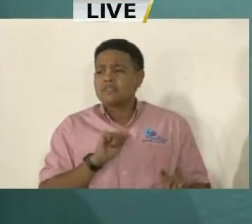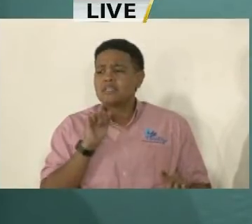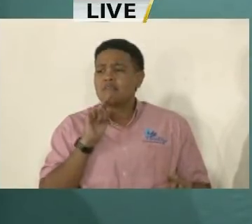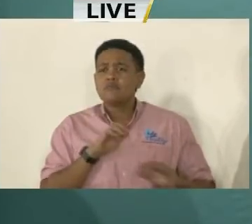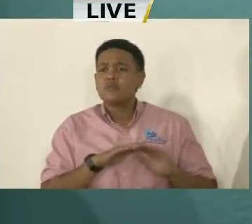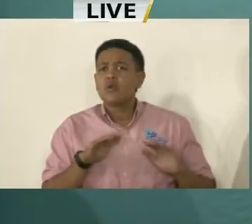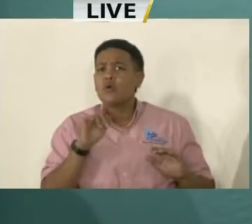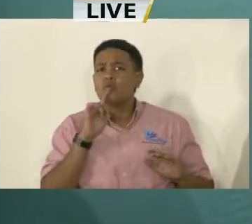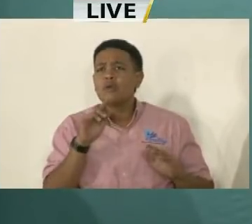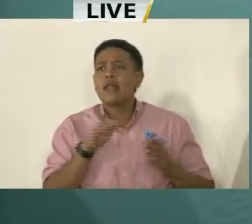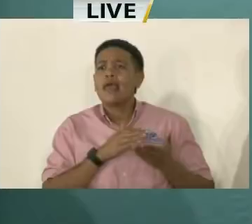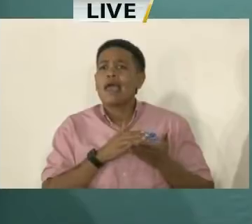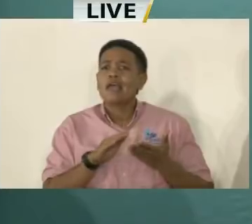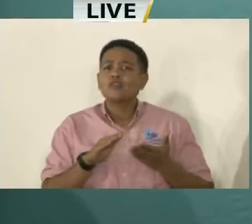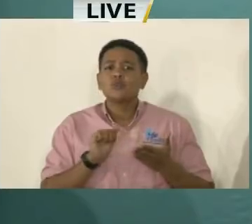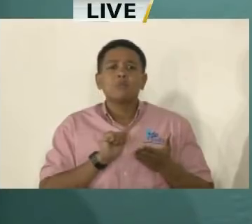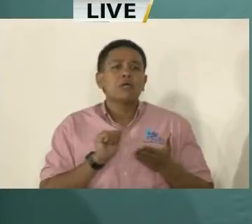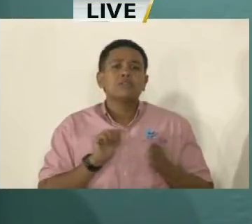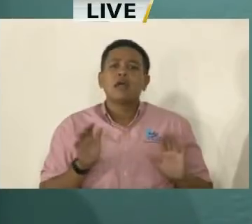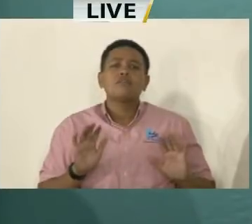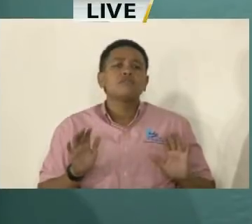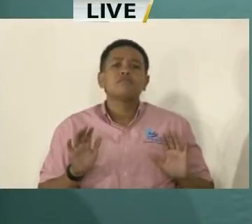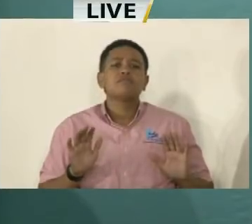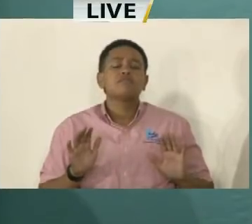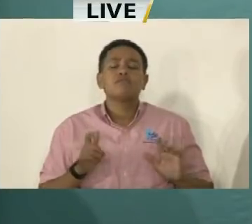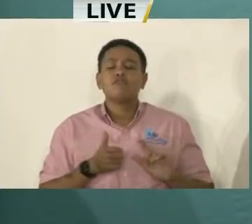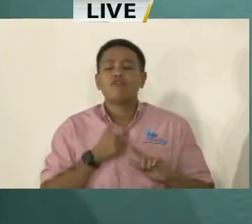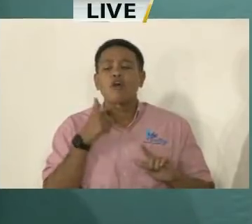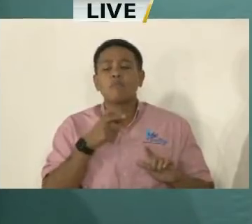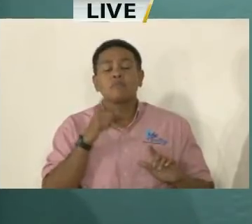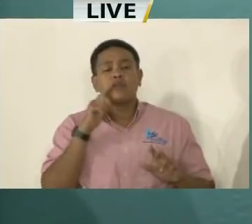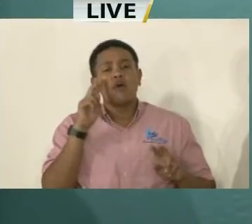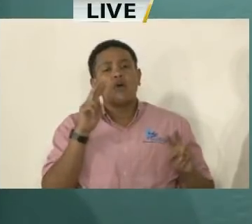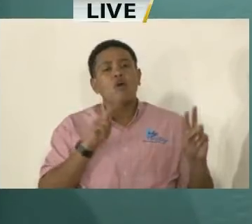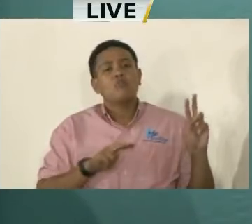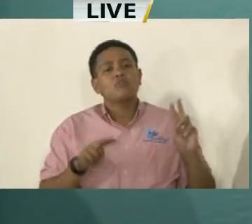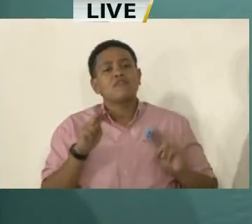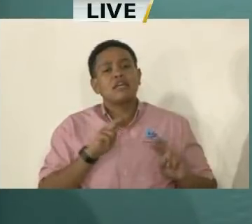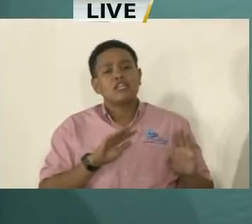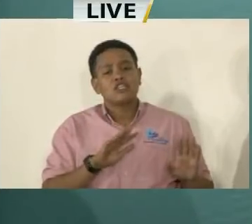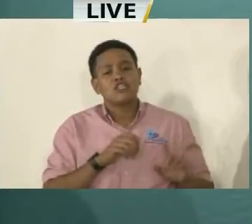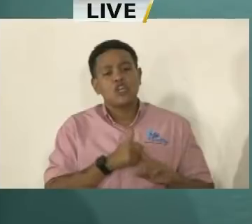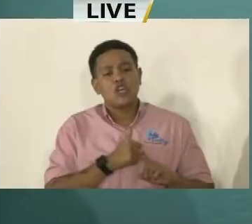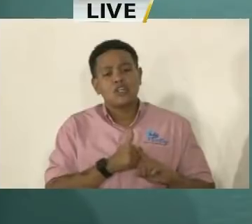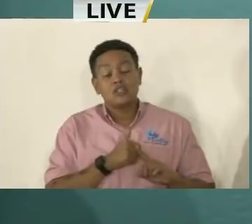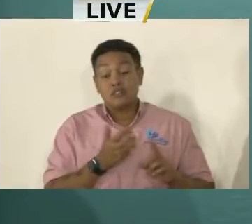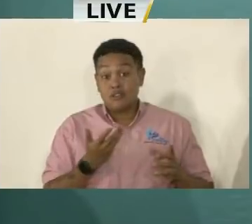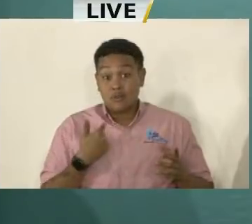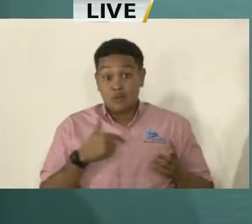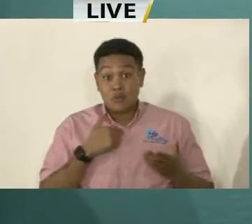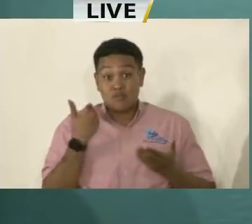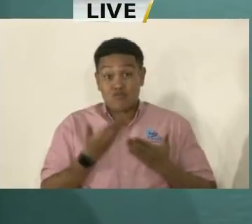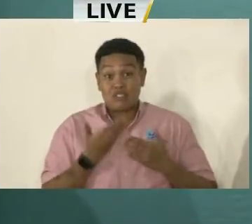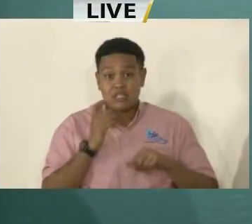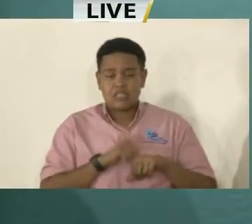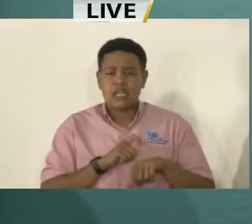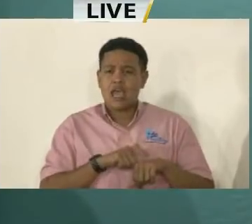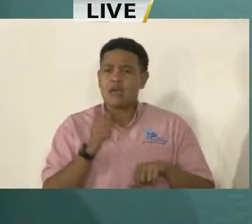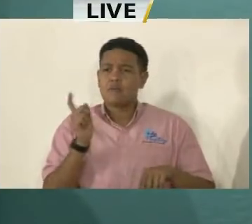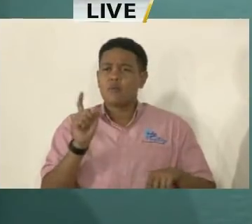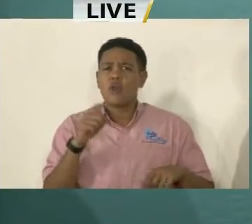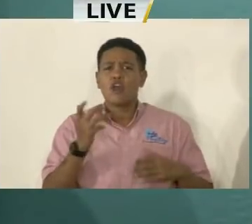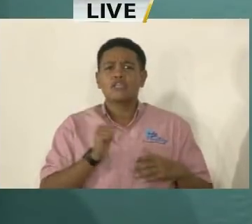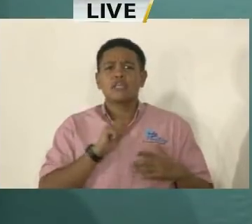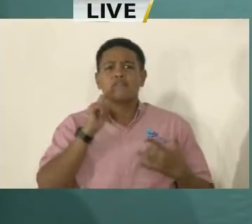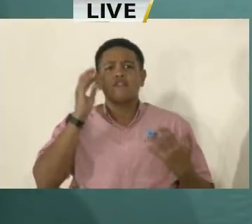not exclude myself from the observation, we had reached a point where